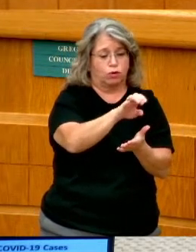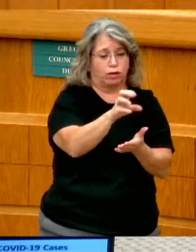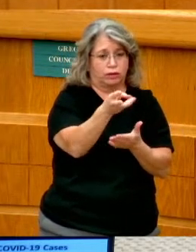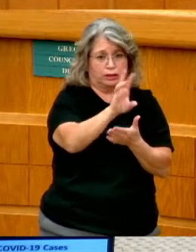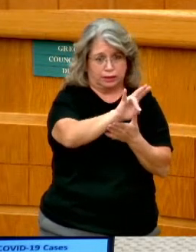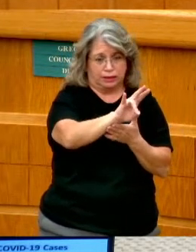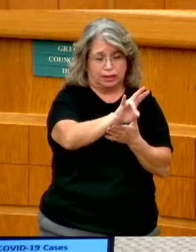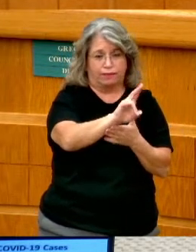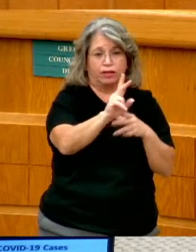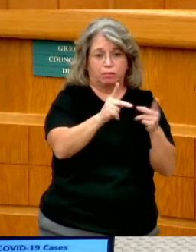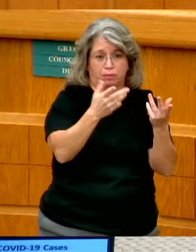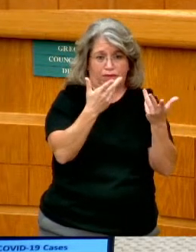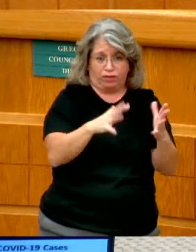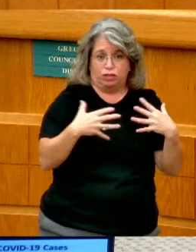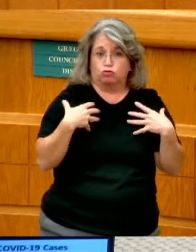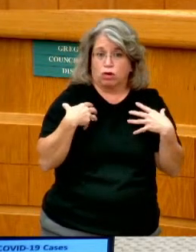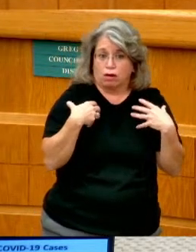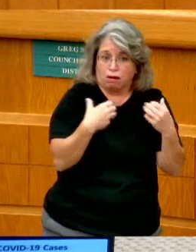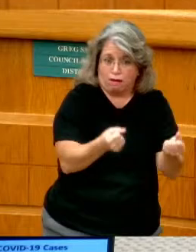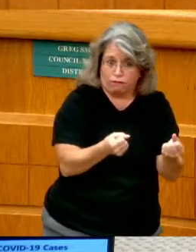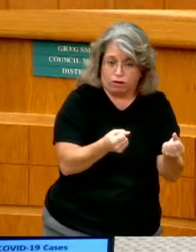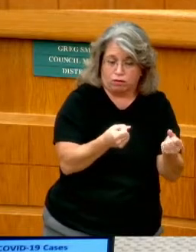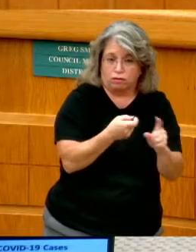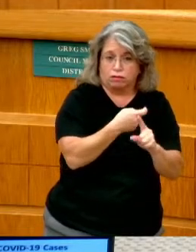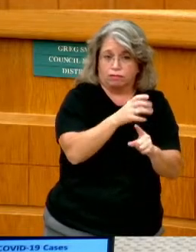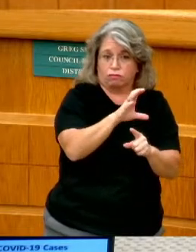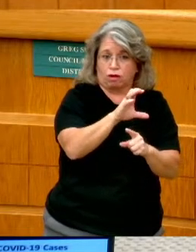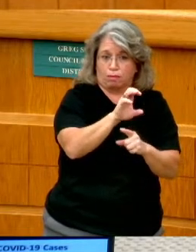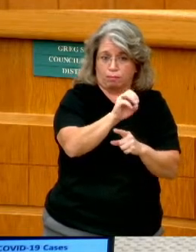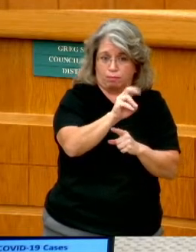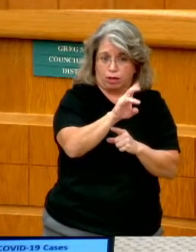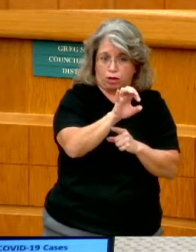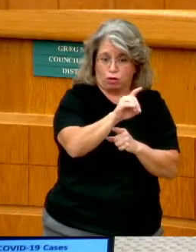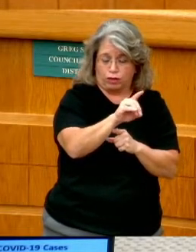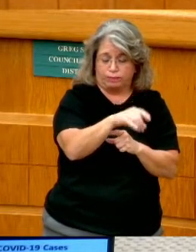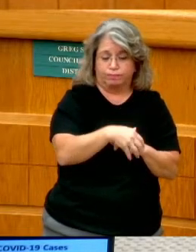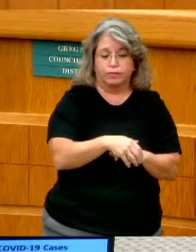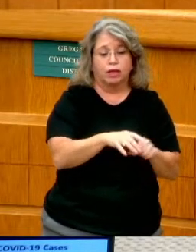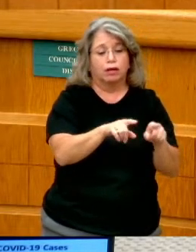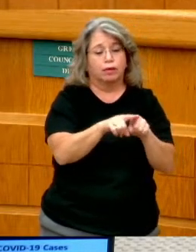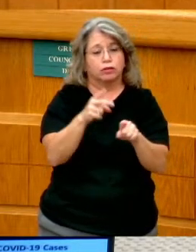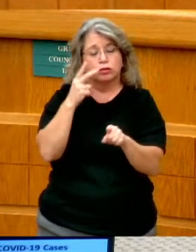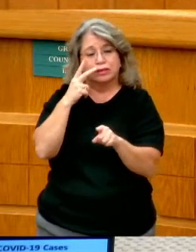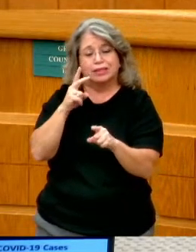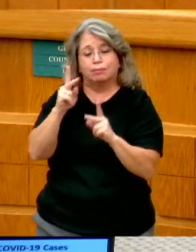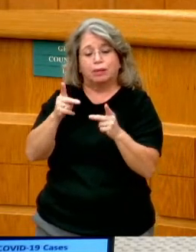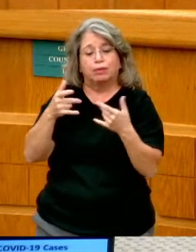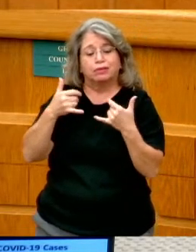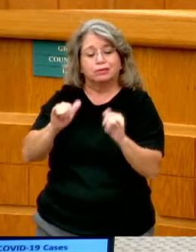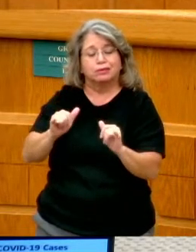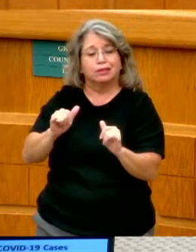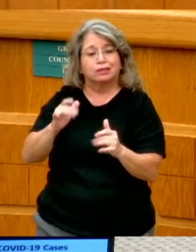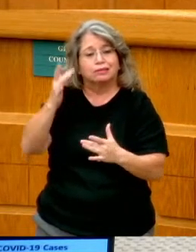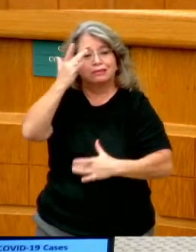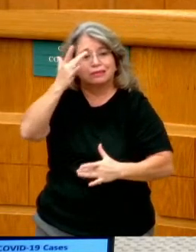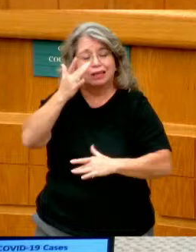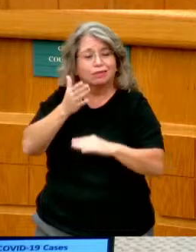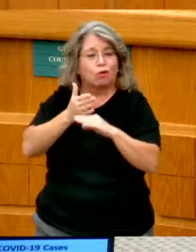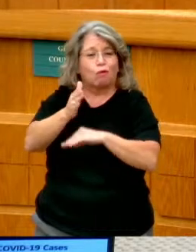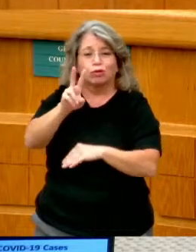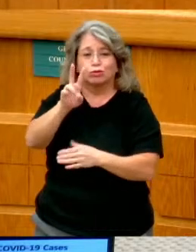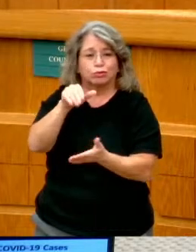33,467 people have recovered from COVID-19 in Nueces County. But you also see active cases are still above 2,000.